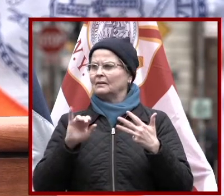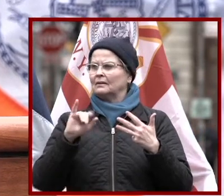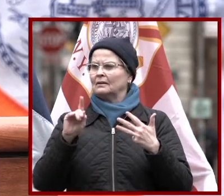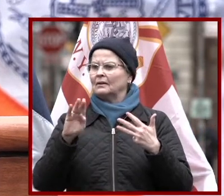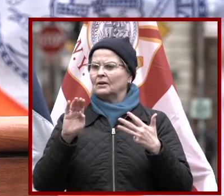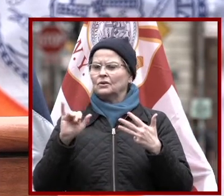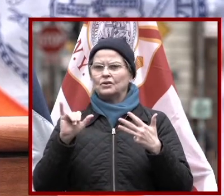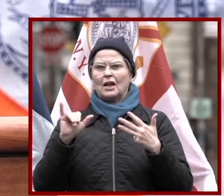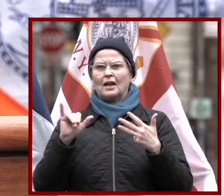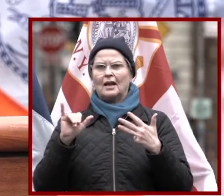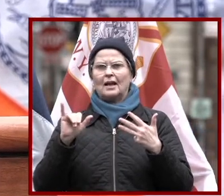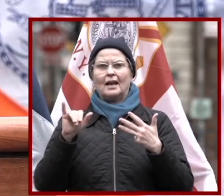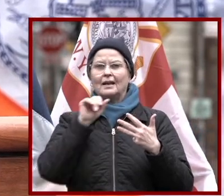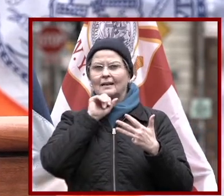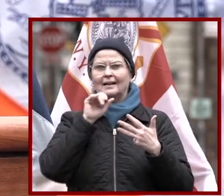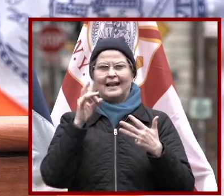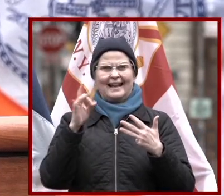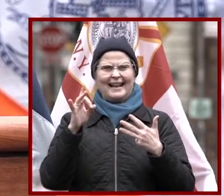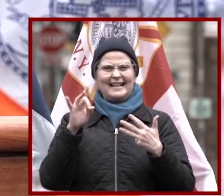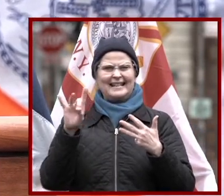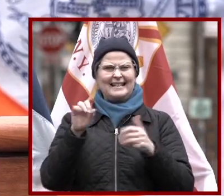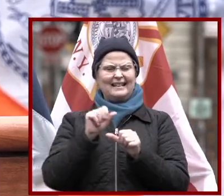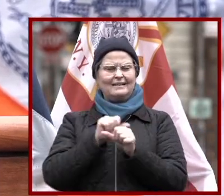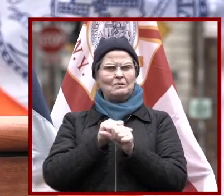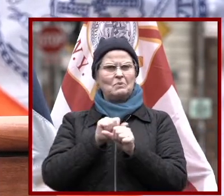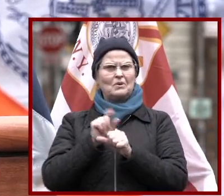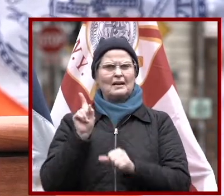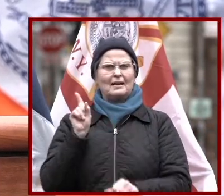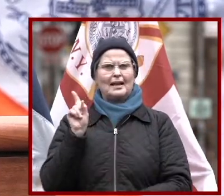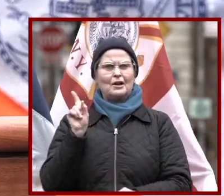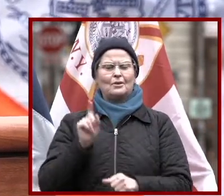Jenny Pildescu was 18 working here.